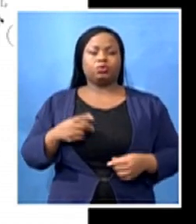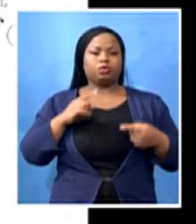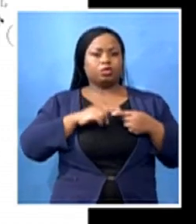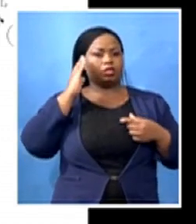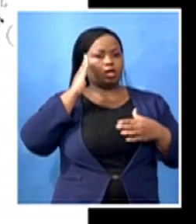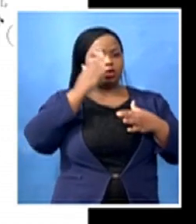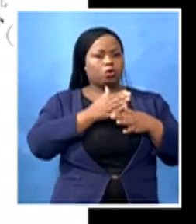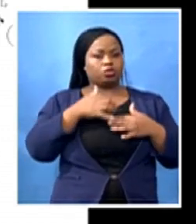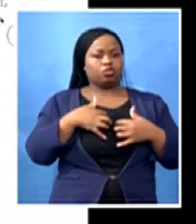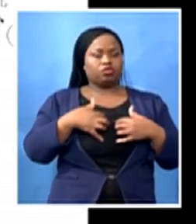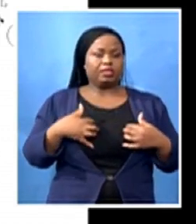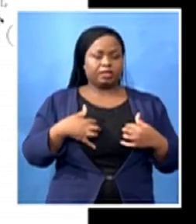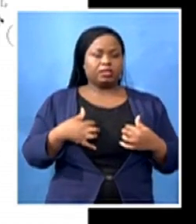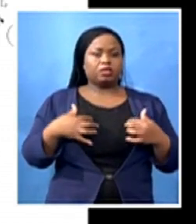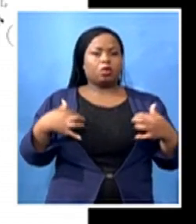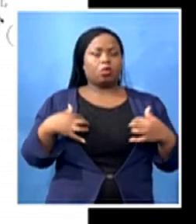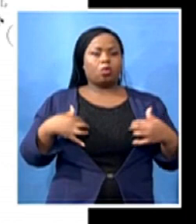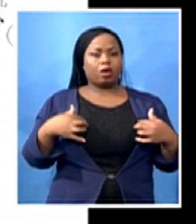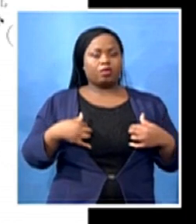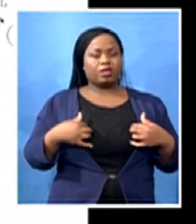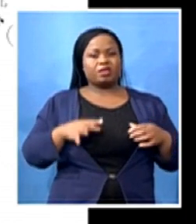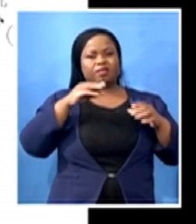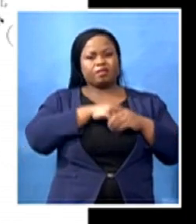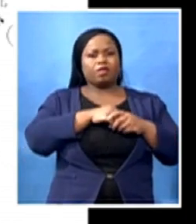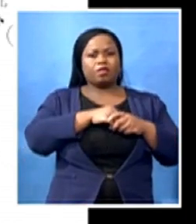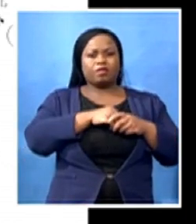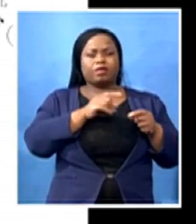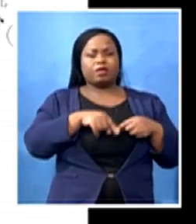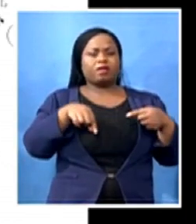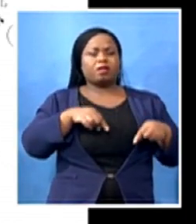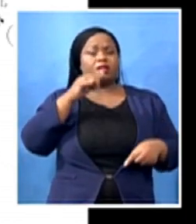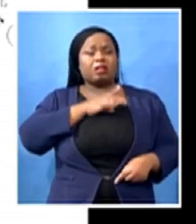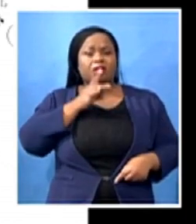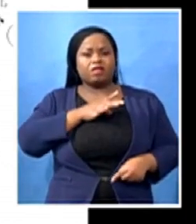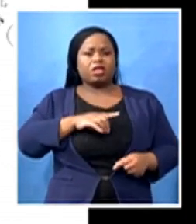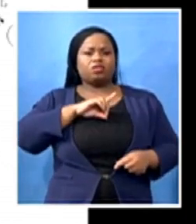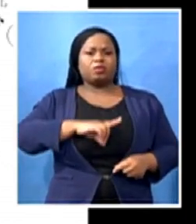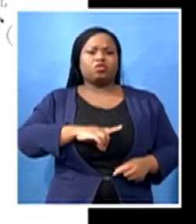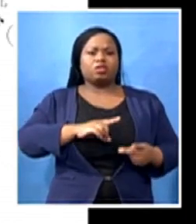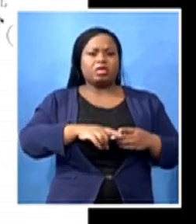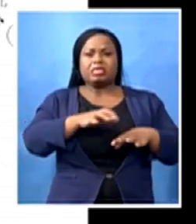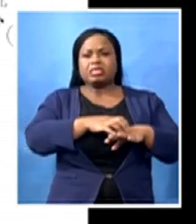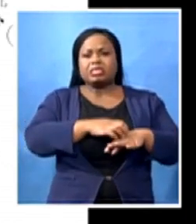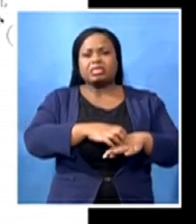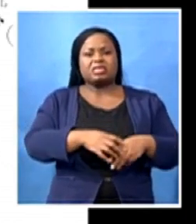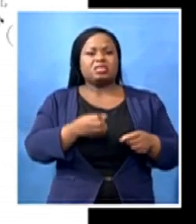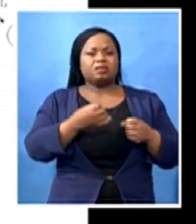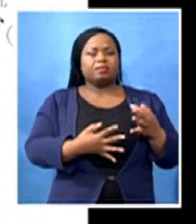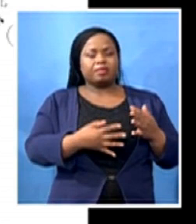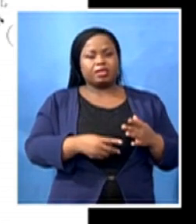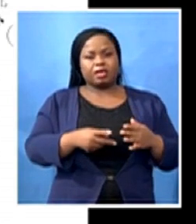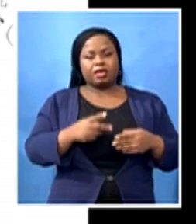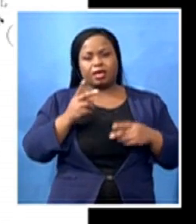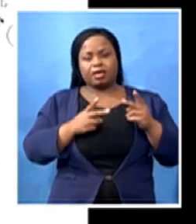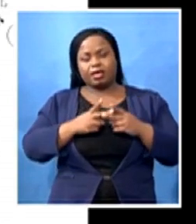together the fear, depression, sadness, irritability. And on the other hand, it's the isolation clusters